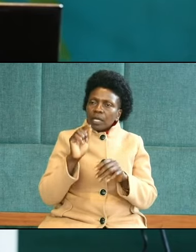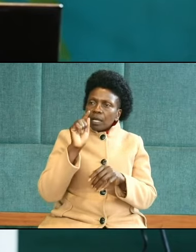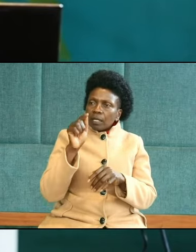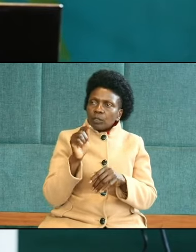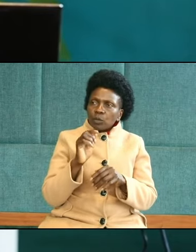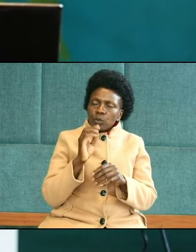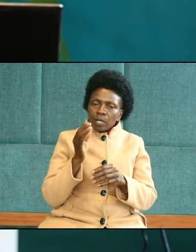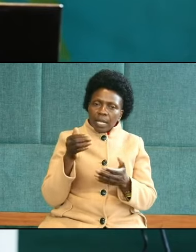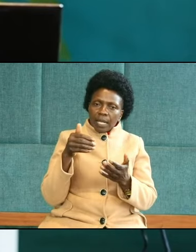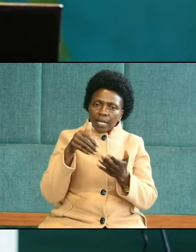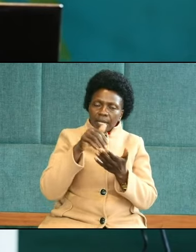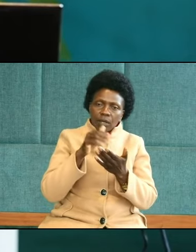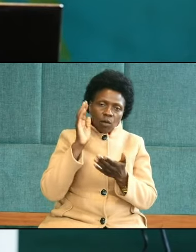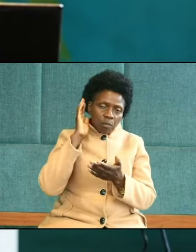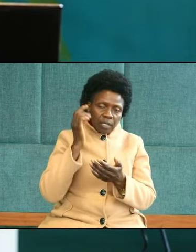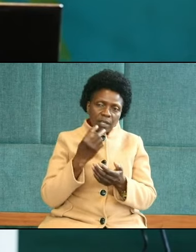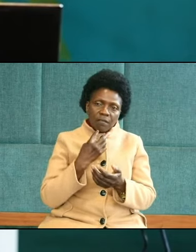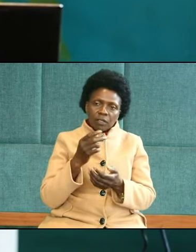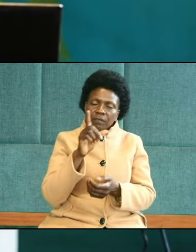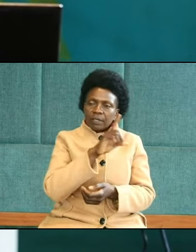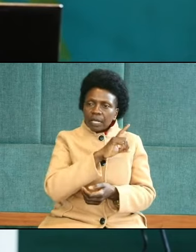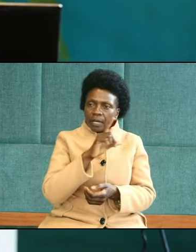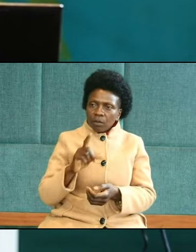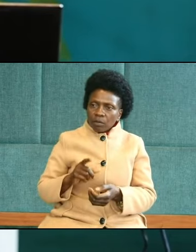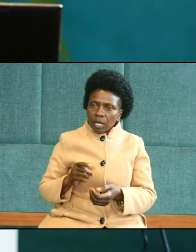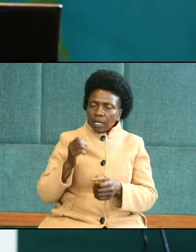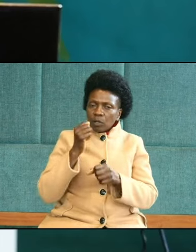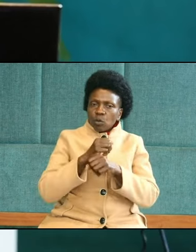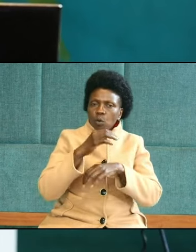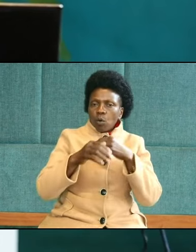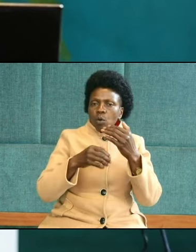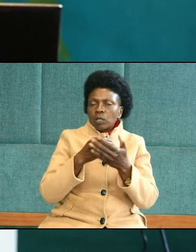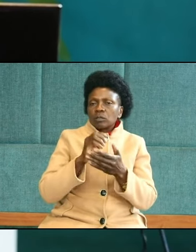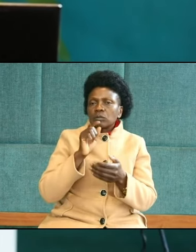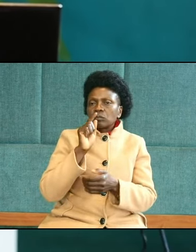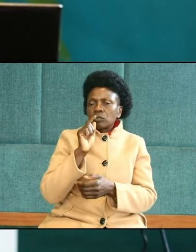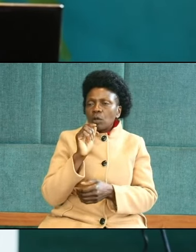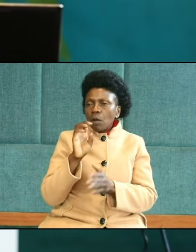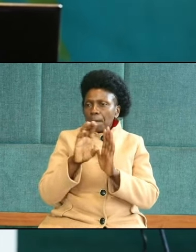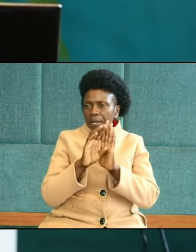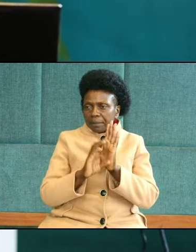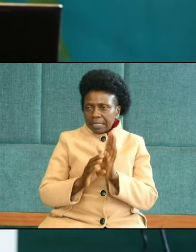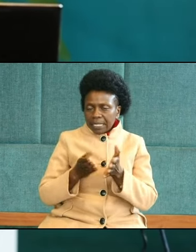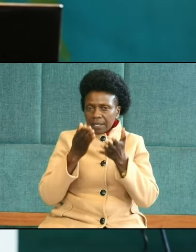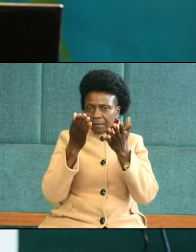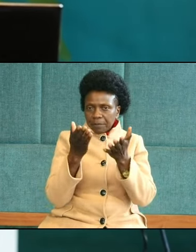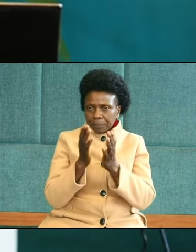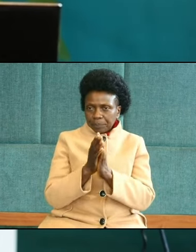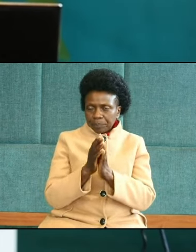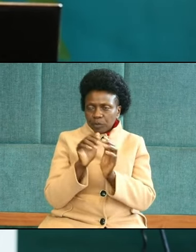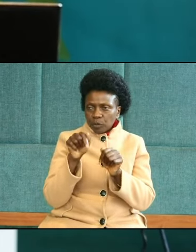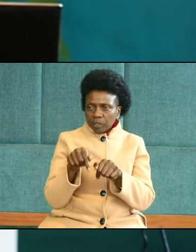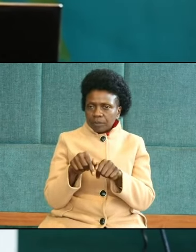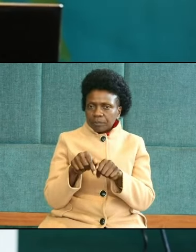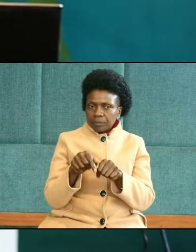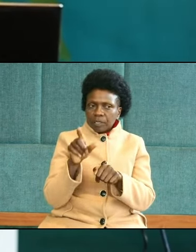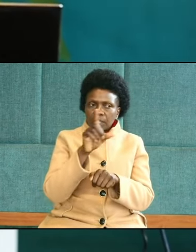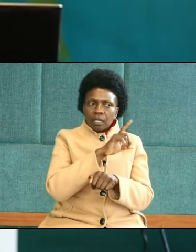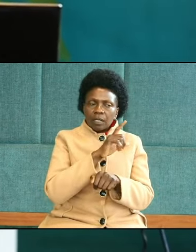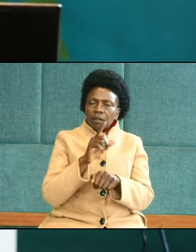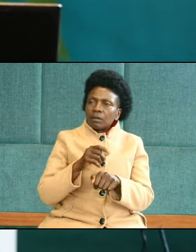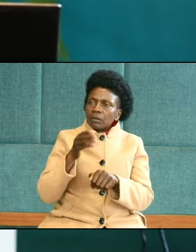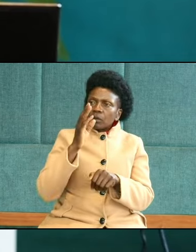will again obey the voice of the Lord and do all his commandments, which I command you today. The Lord